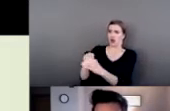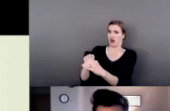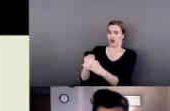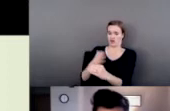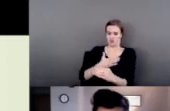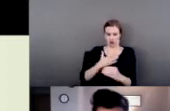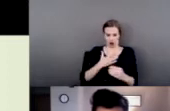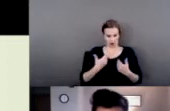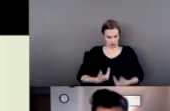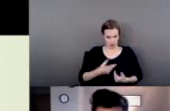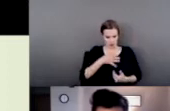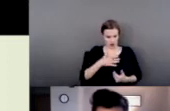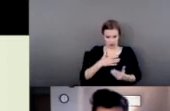roles.